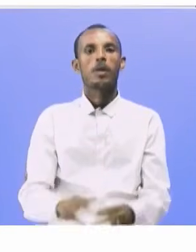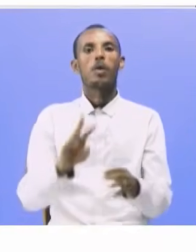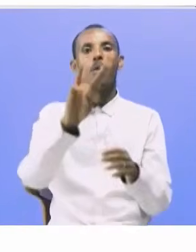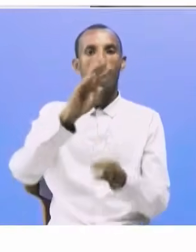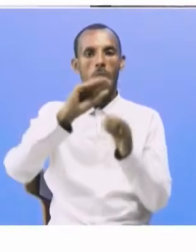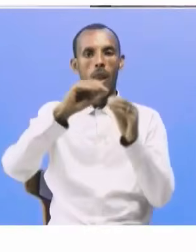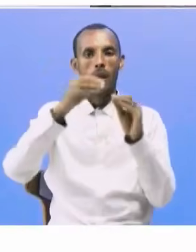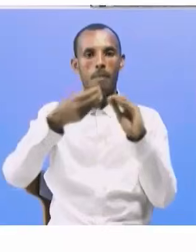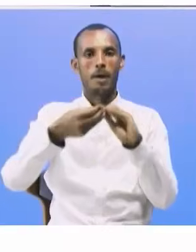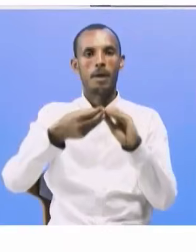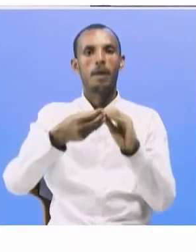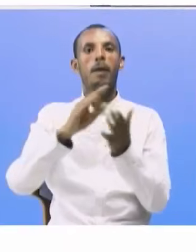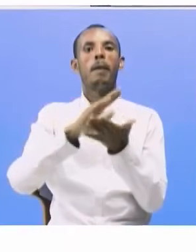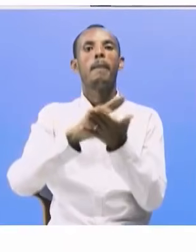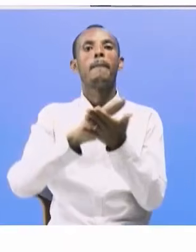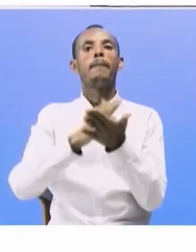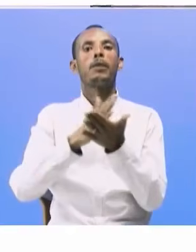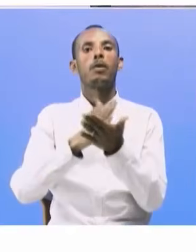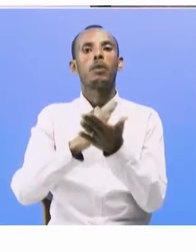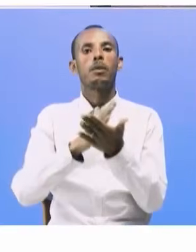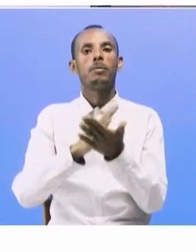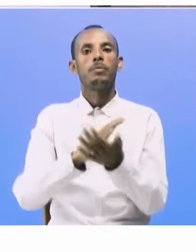numbers between